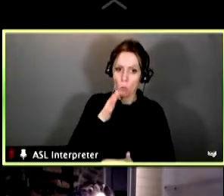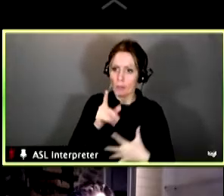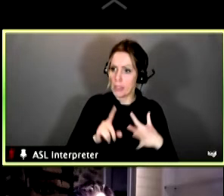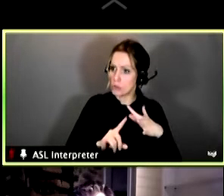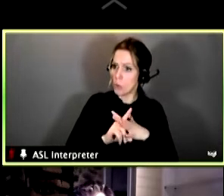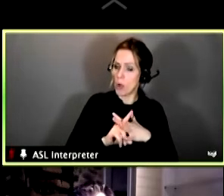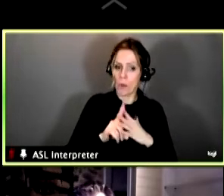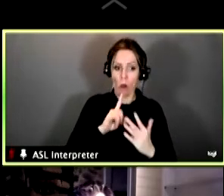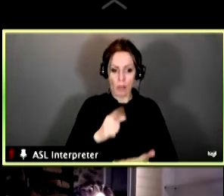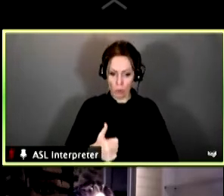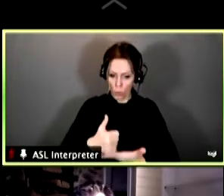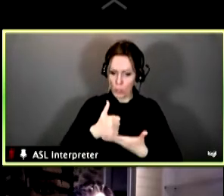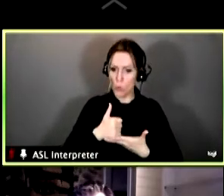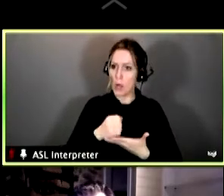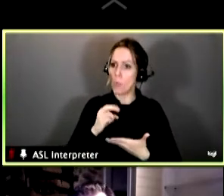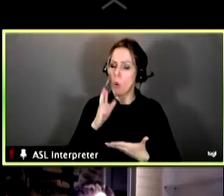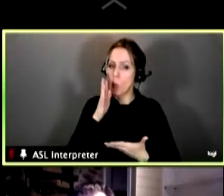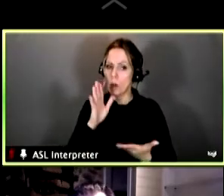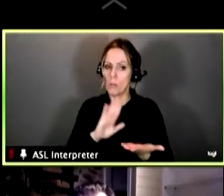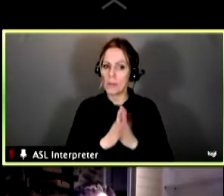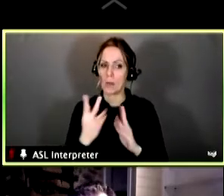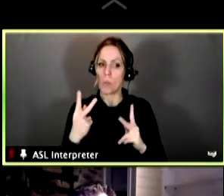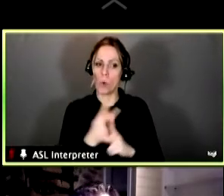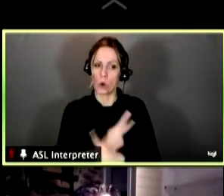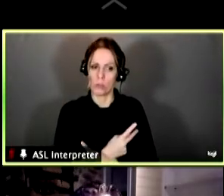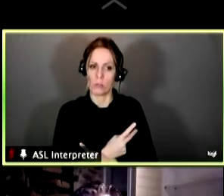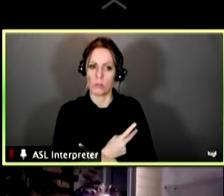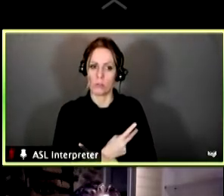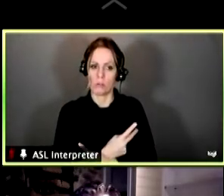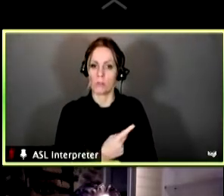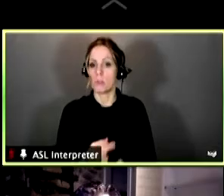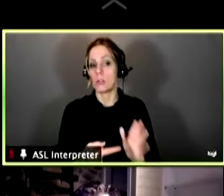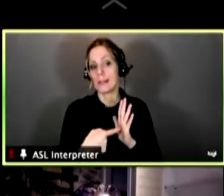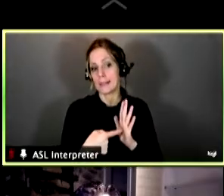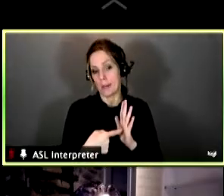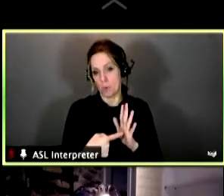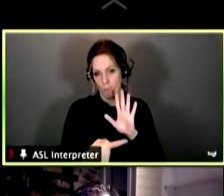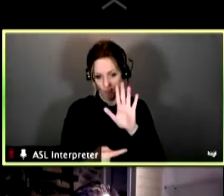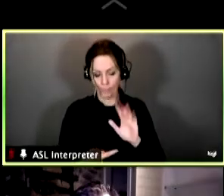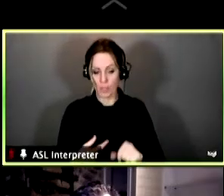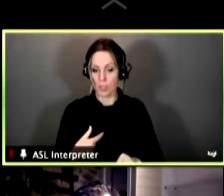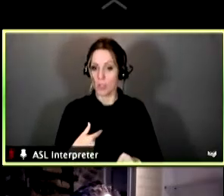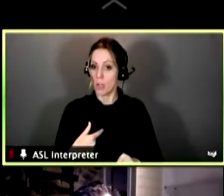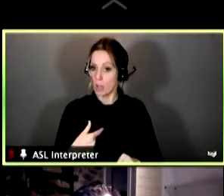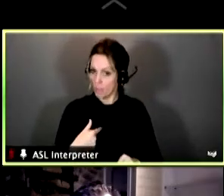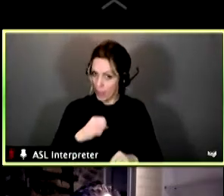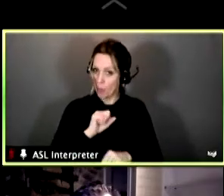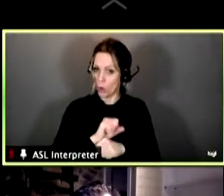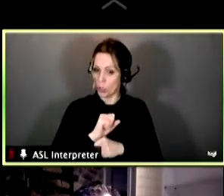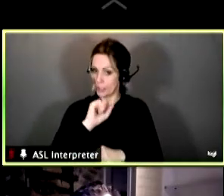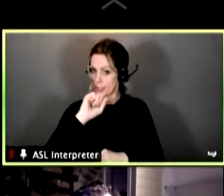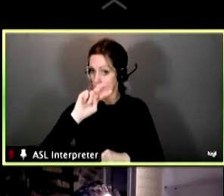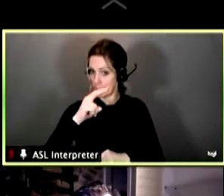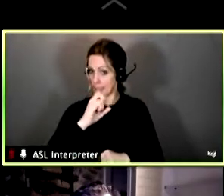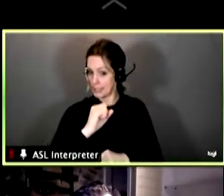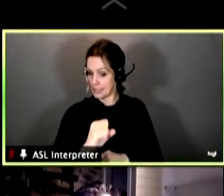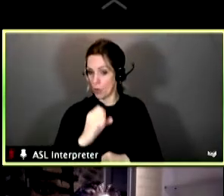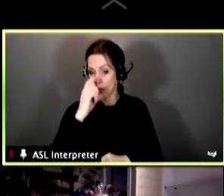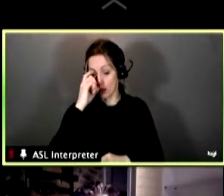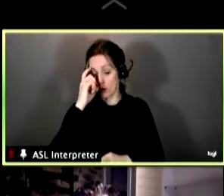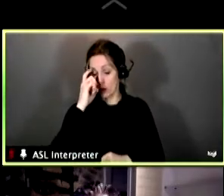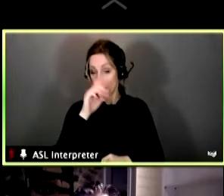going to make matters worse? Let me give you an example. As I said, I work on Second South. We have quite the homeless